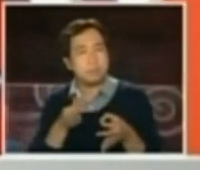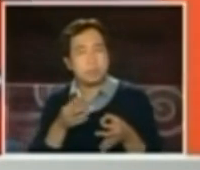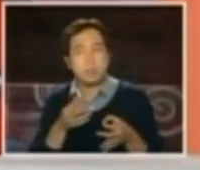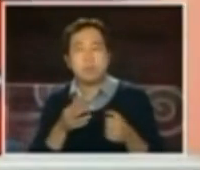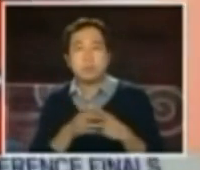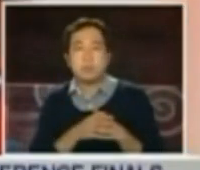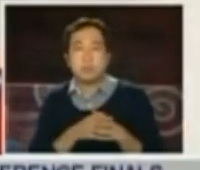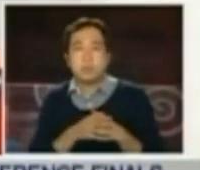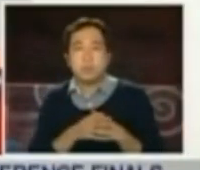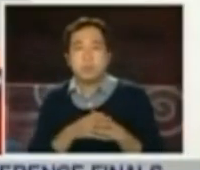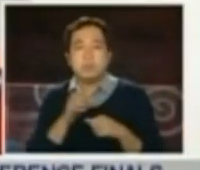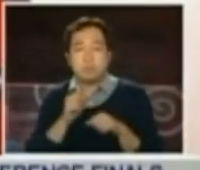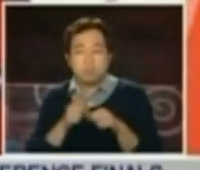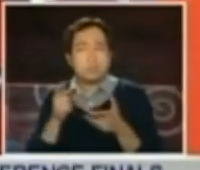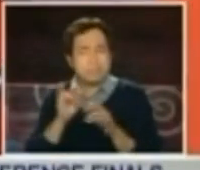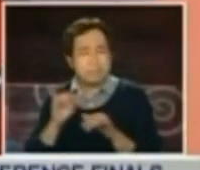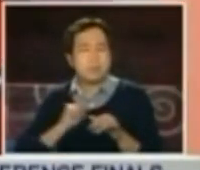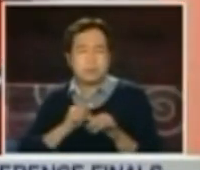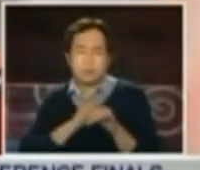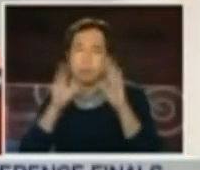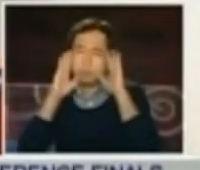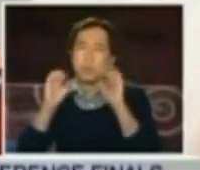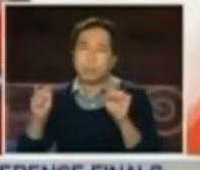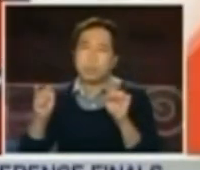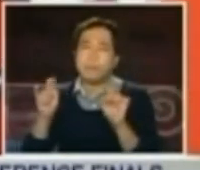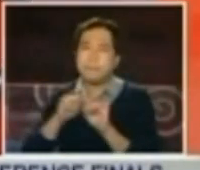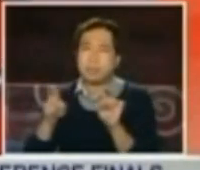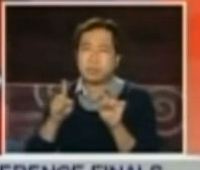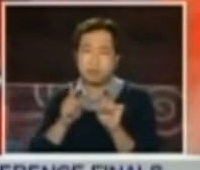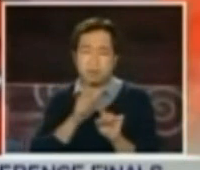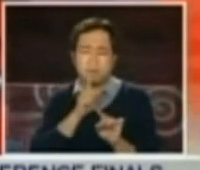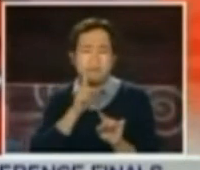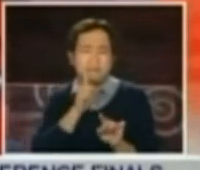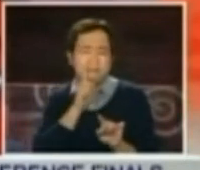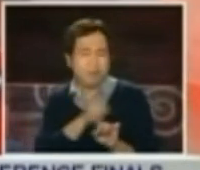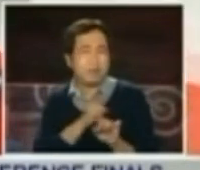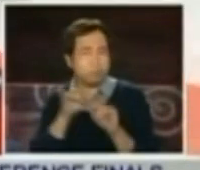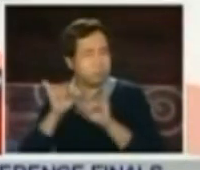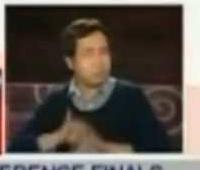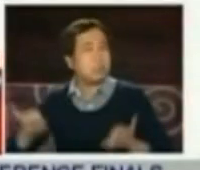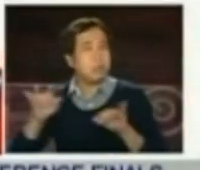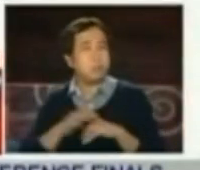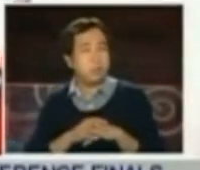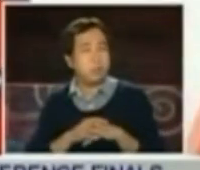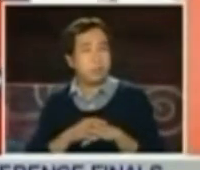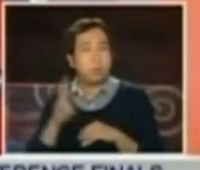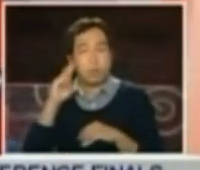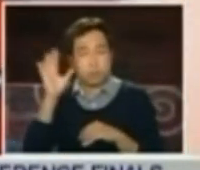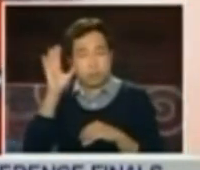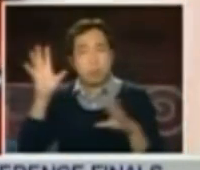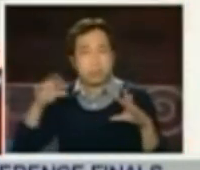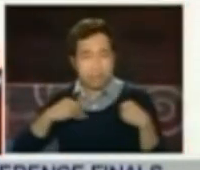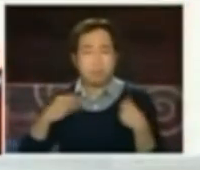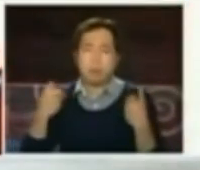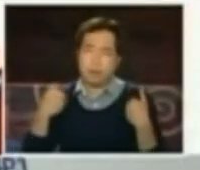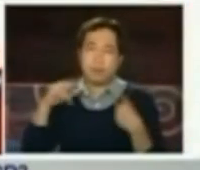mention of that as well. And so did the Senate President. No? But then the facts remain. The CJ admitted to